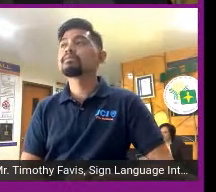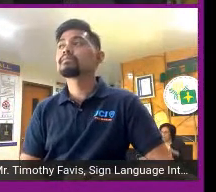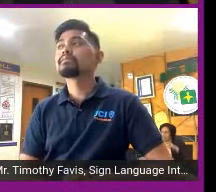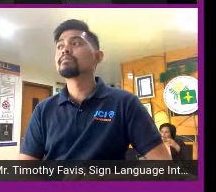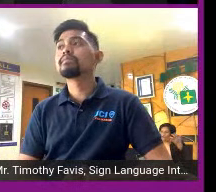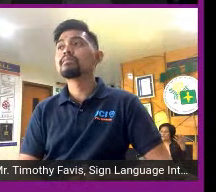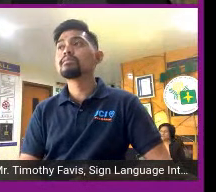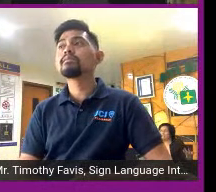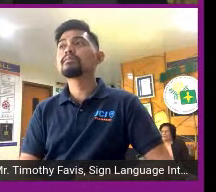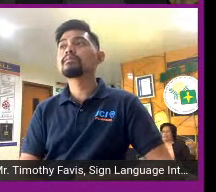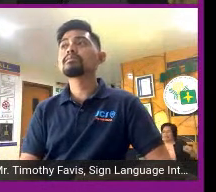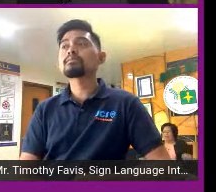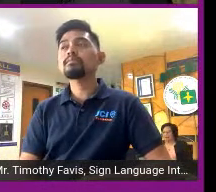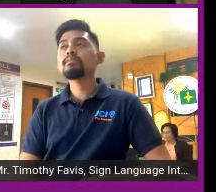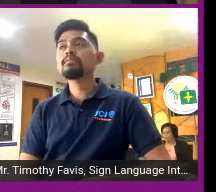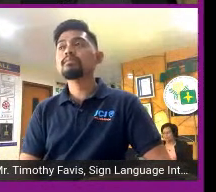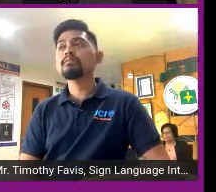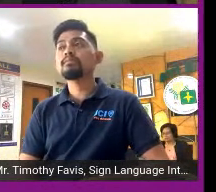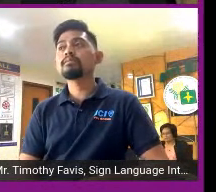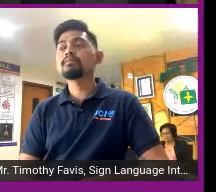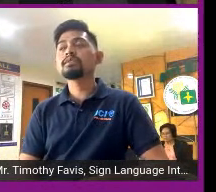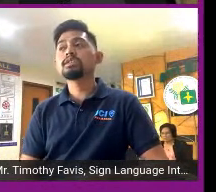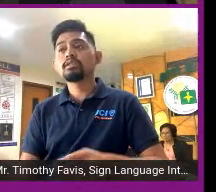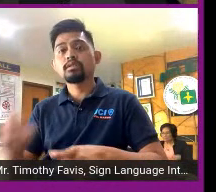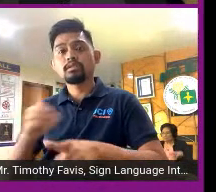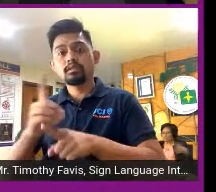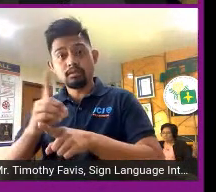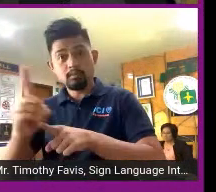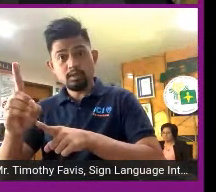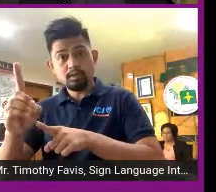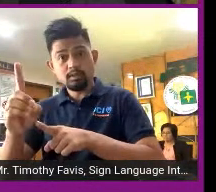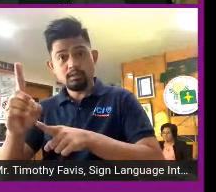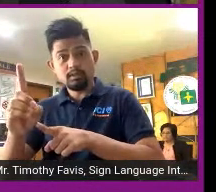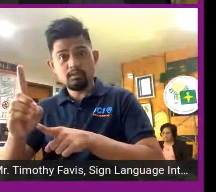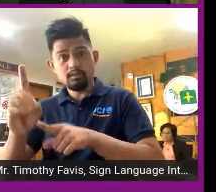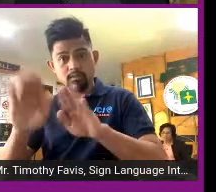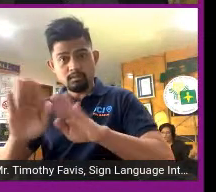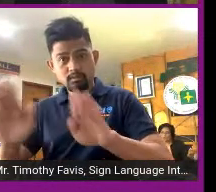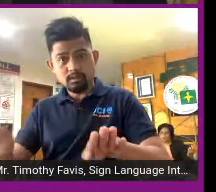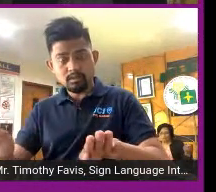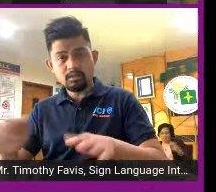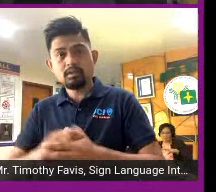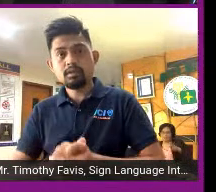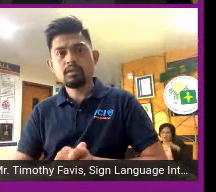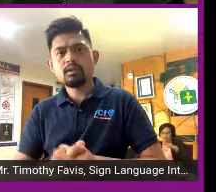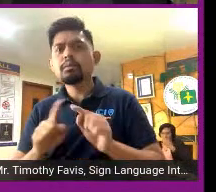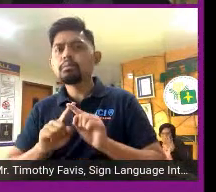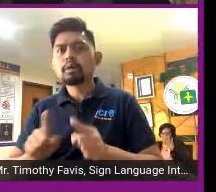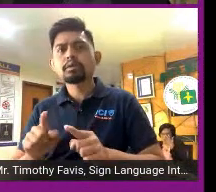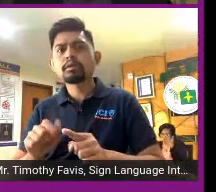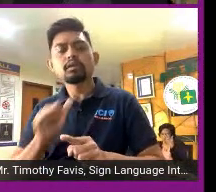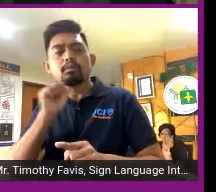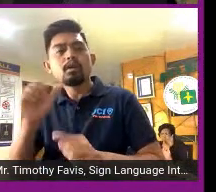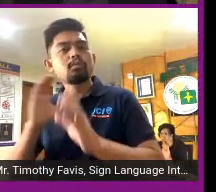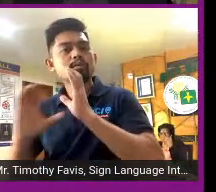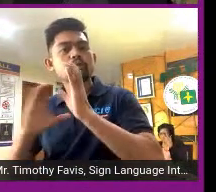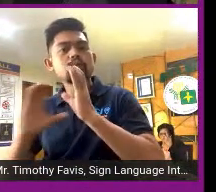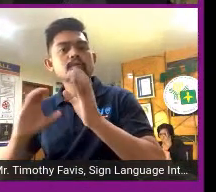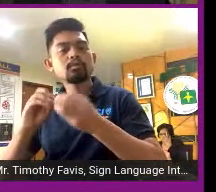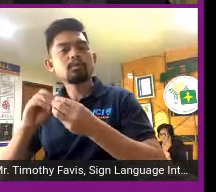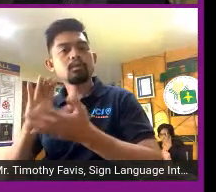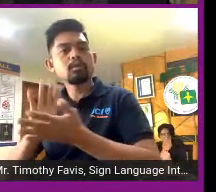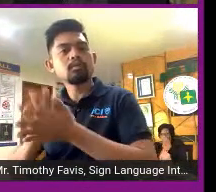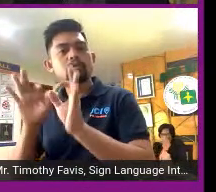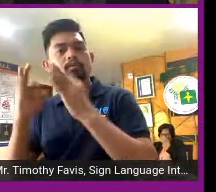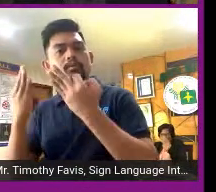may gusto mong i-discipline ang anak mo, but because wala kayong magandang communication within the